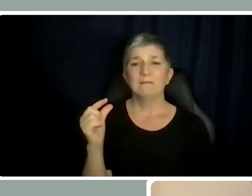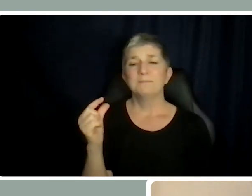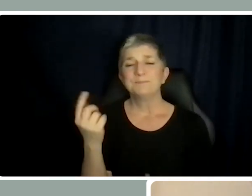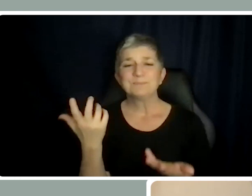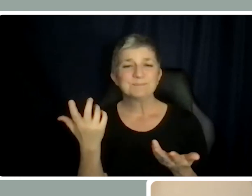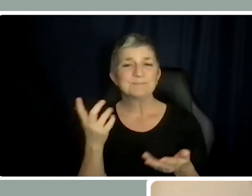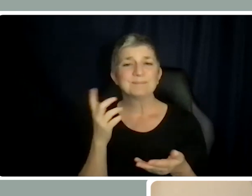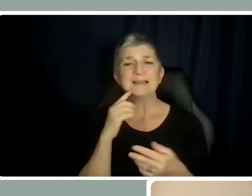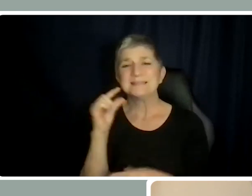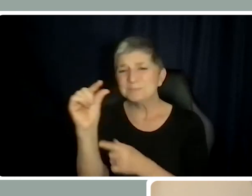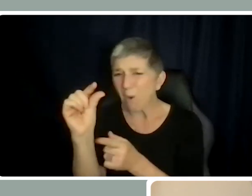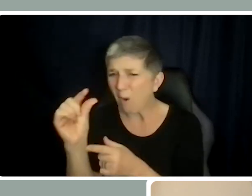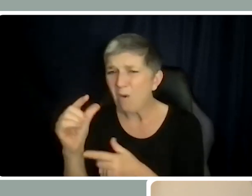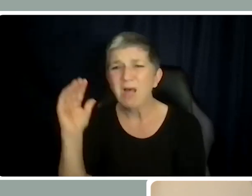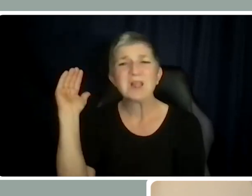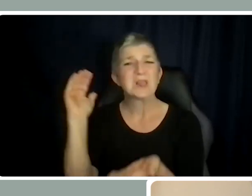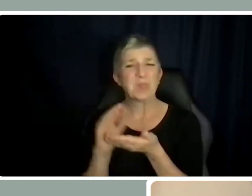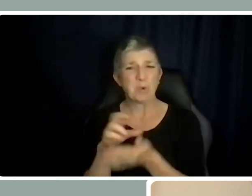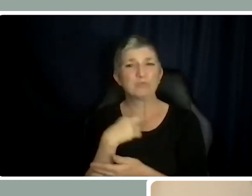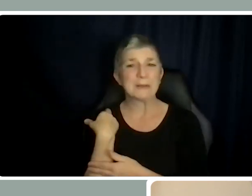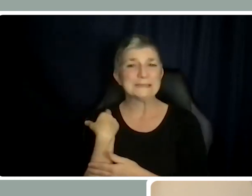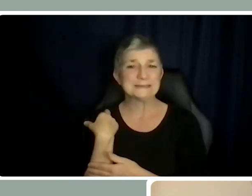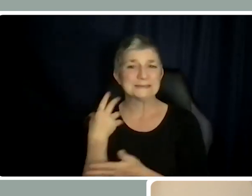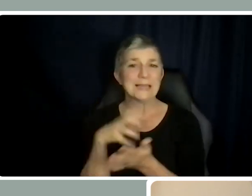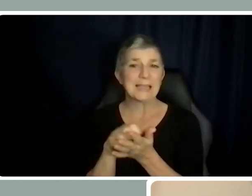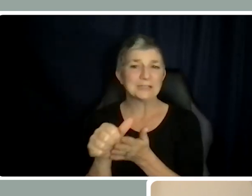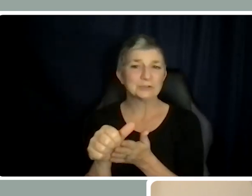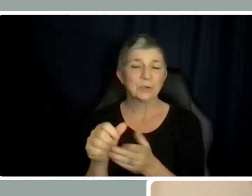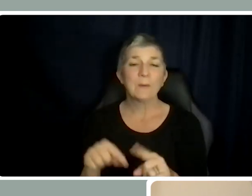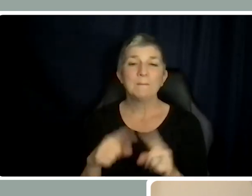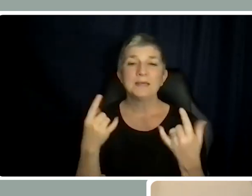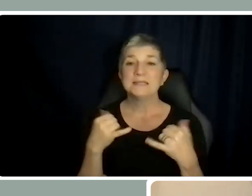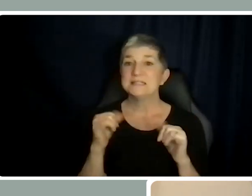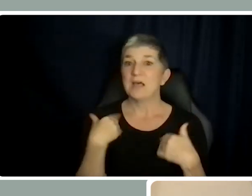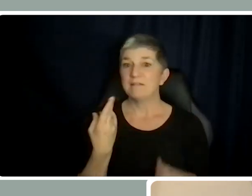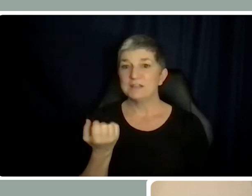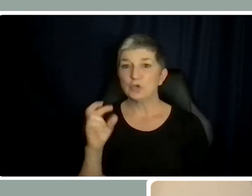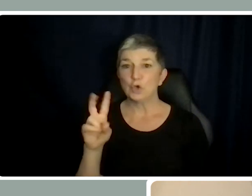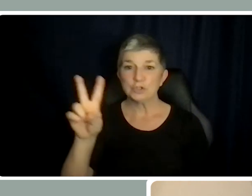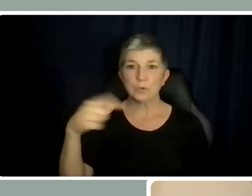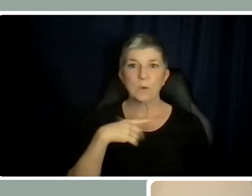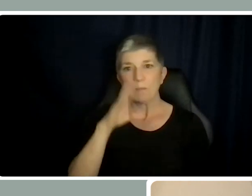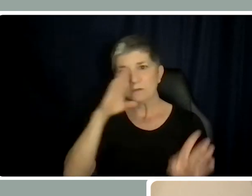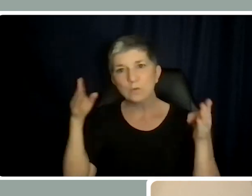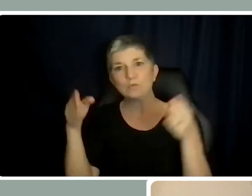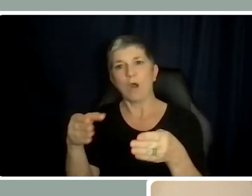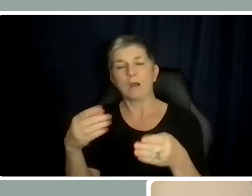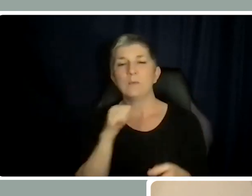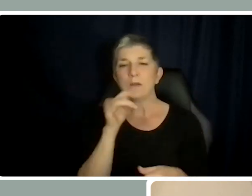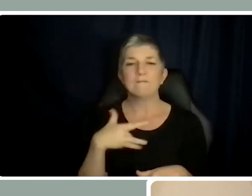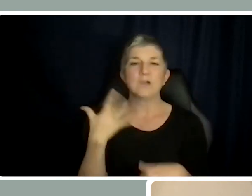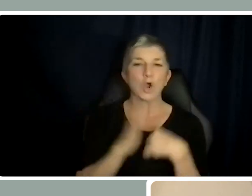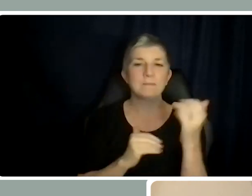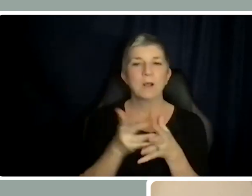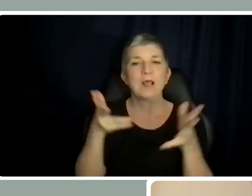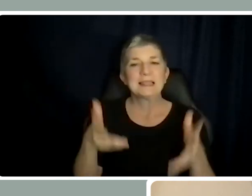sort of anatomically low risk cancers, but yet have this HER2 that we want to target. We often don't feel comfortable leaving